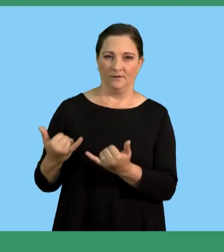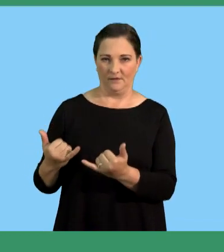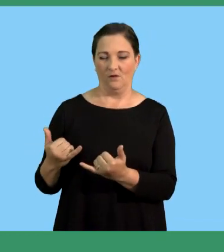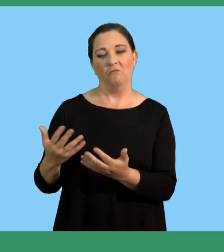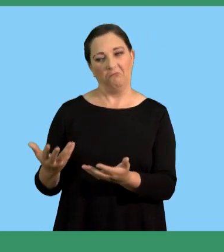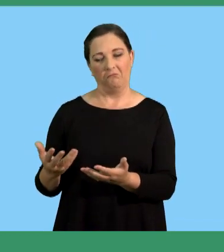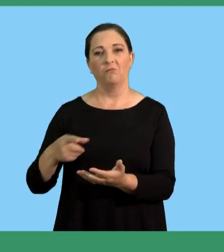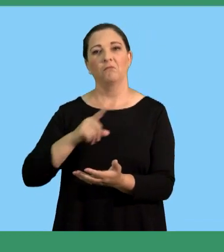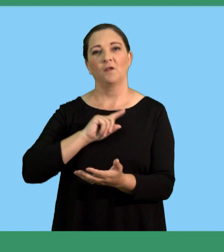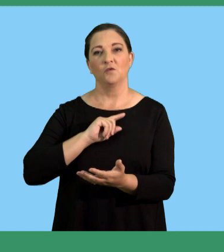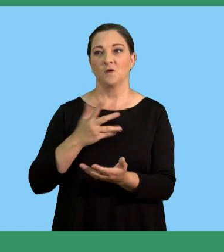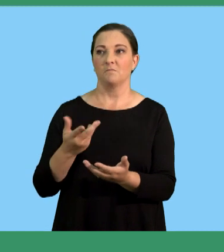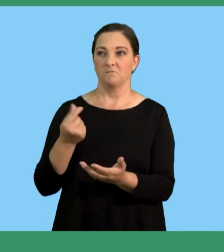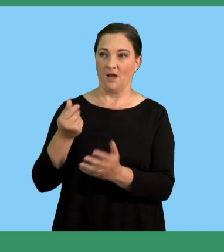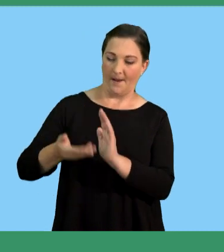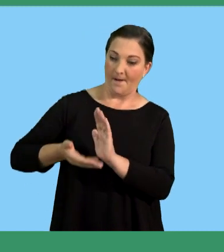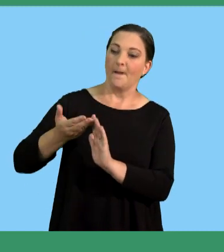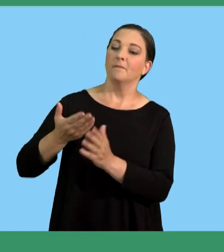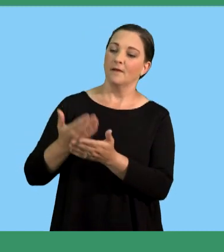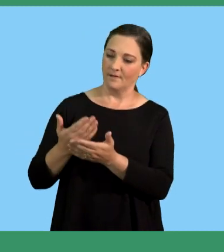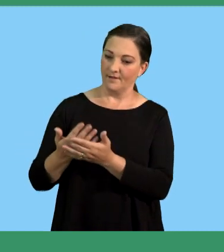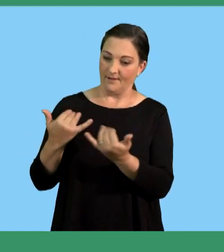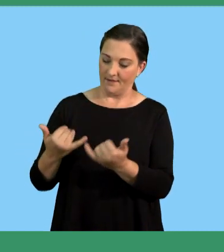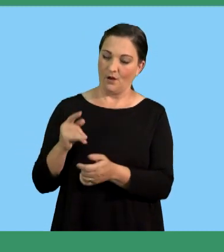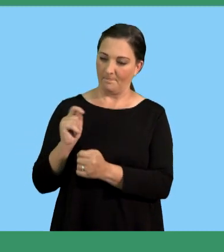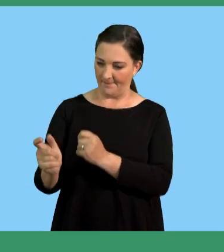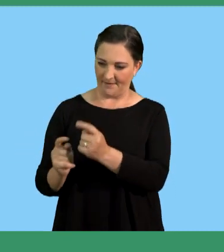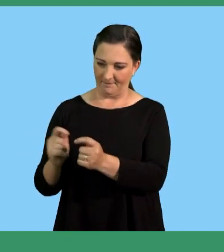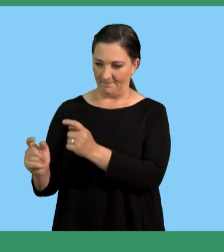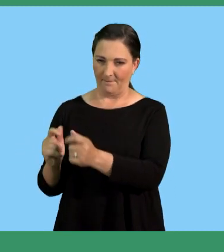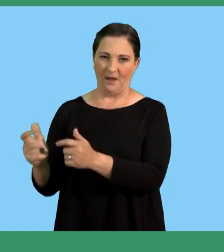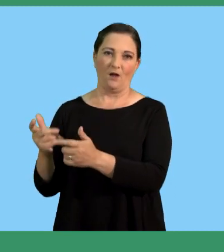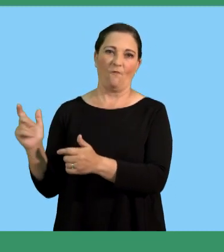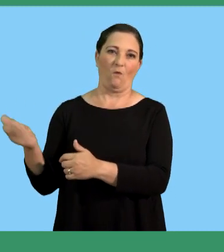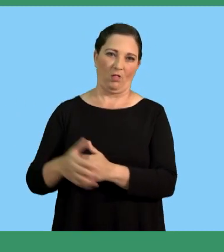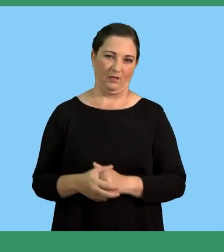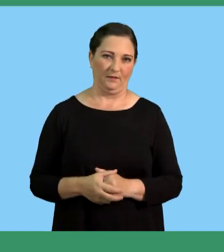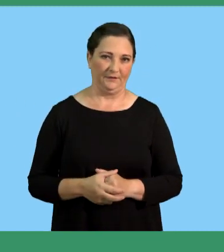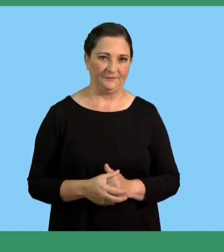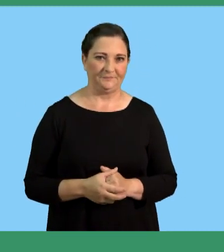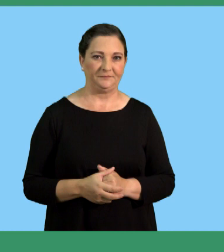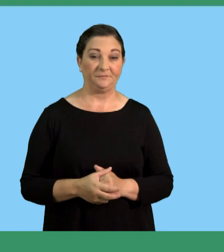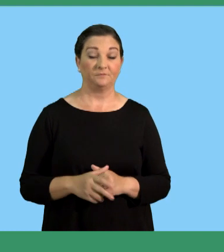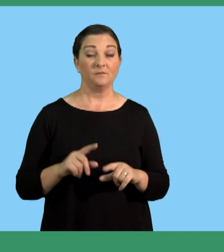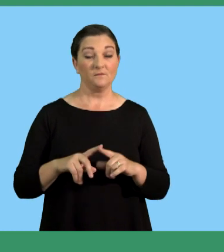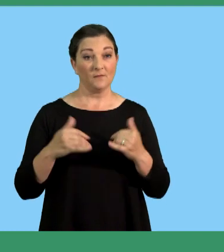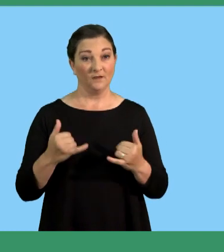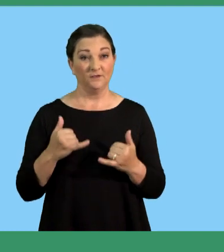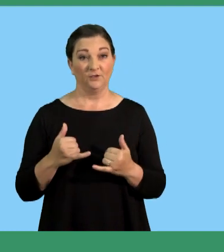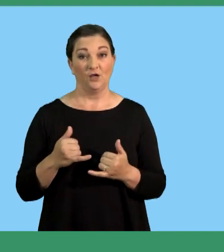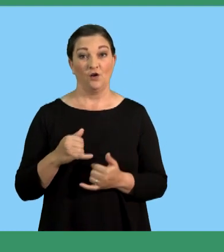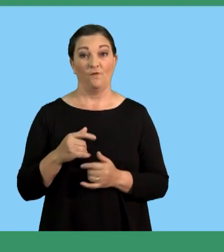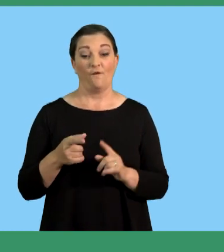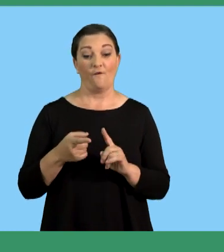dividends. As I made an example, 2020 you did receive your dividends, but 2021 now the investor did not receive. Hence now